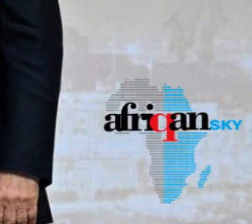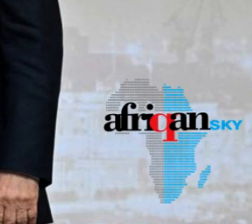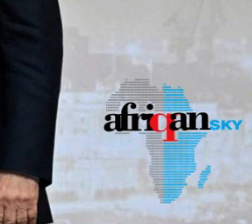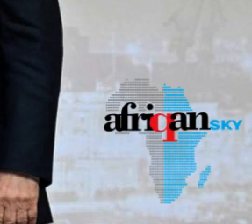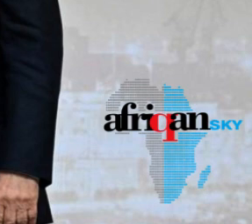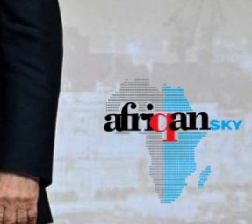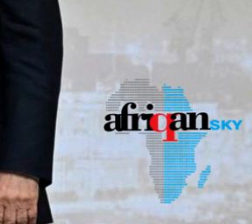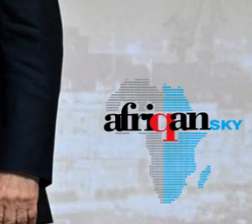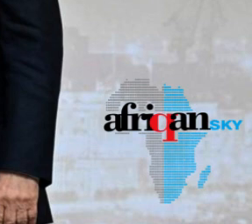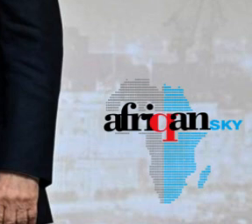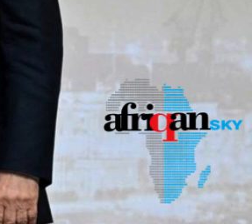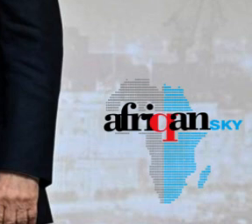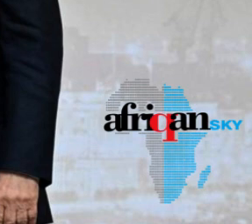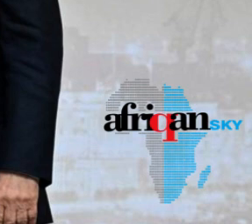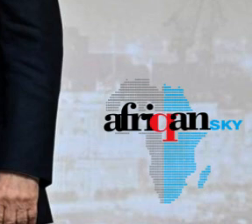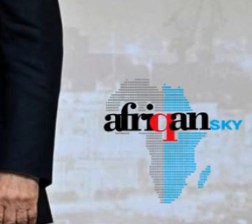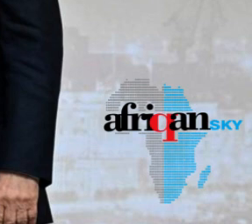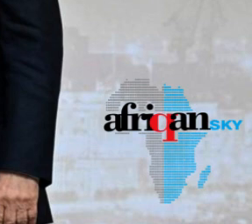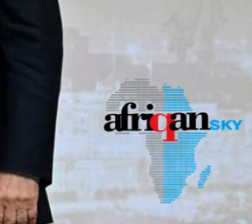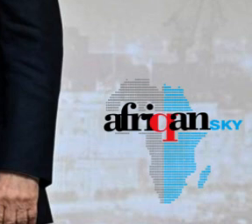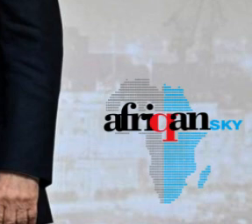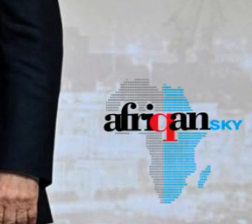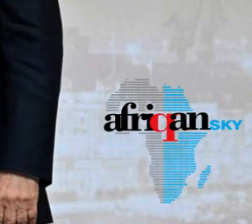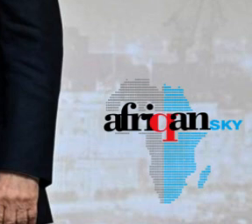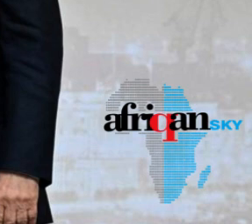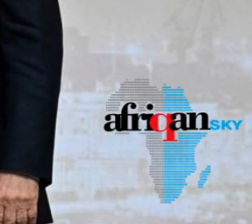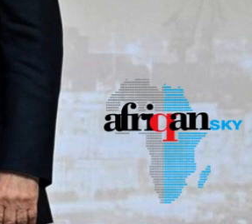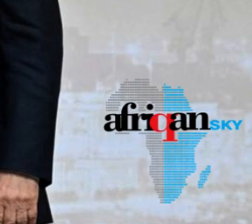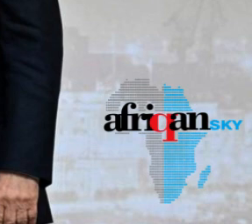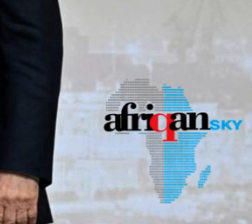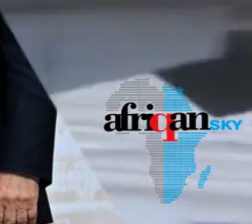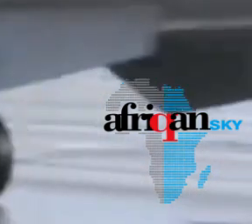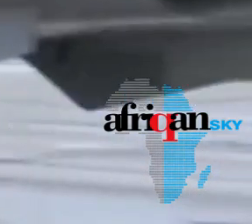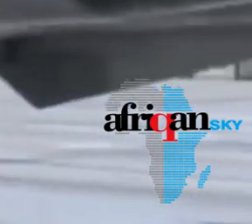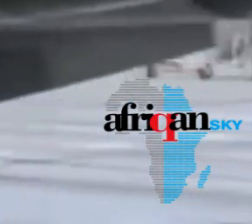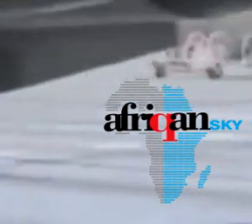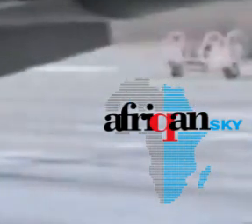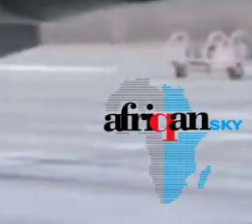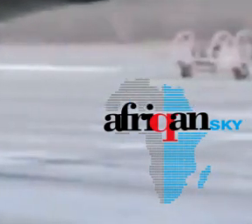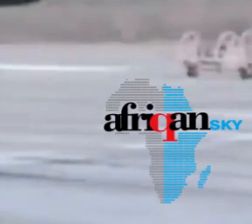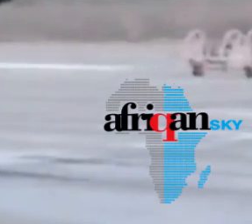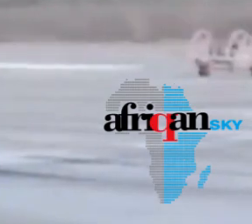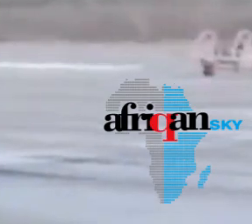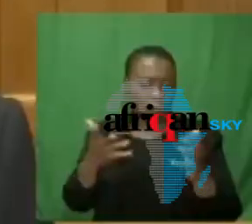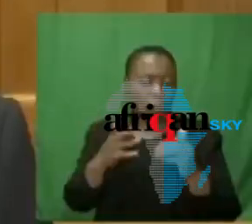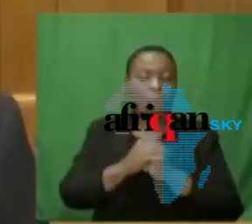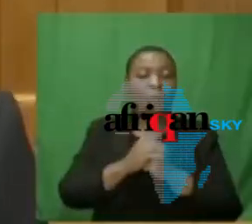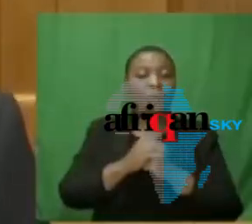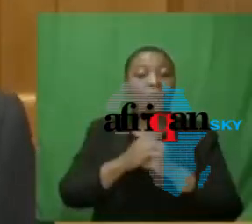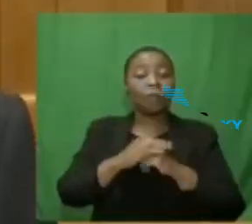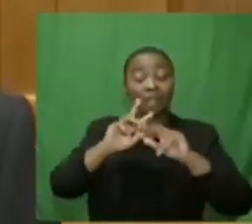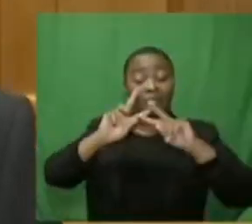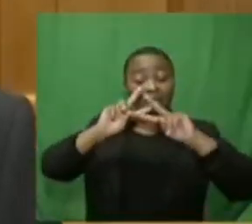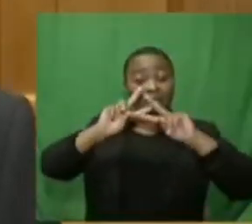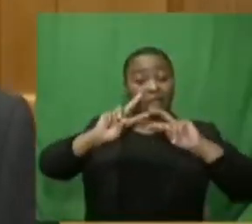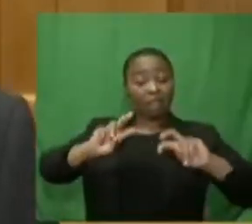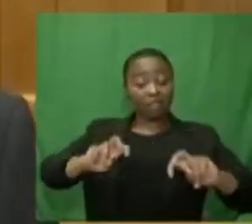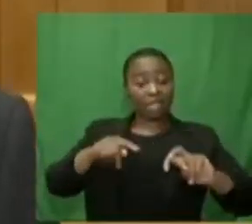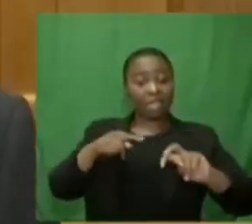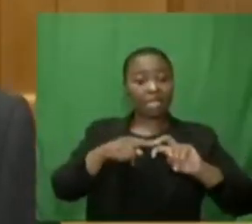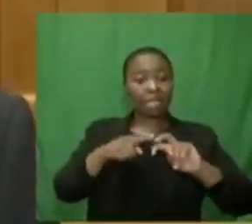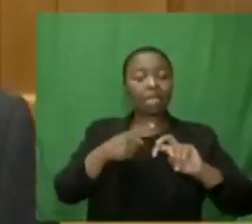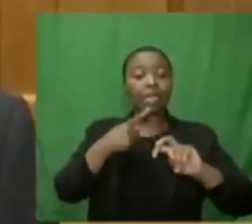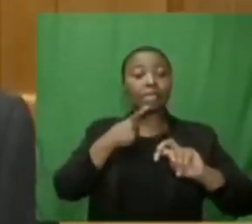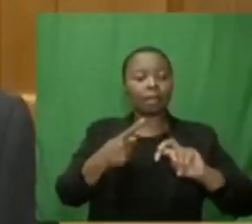world. In fact, it tarnished the image of South African government." From its investigation, the